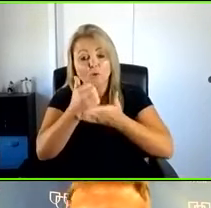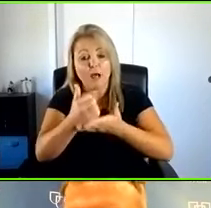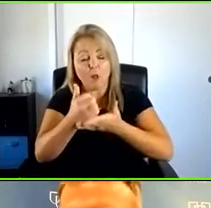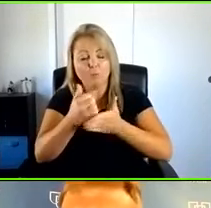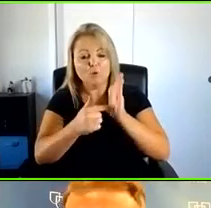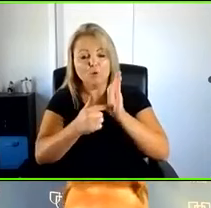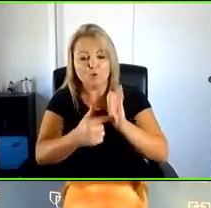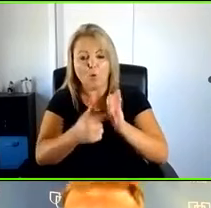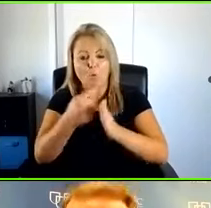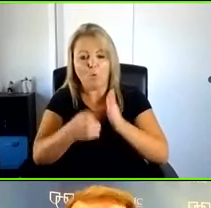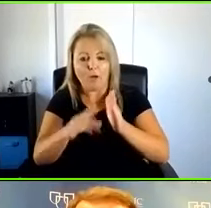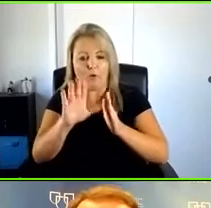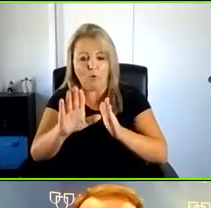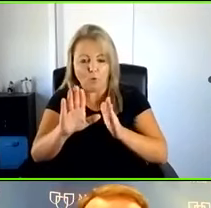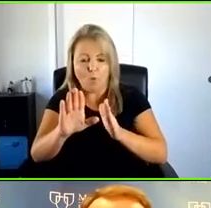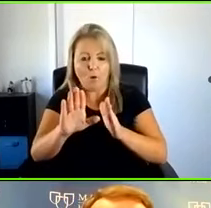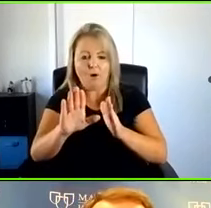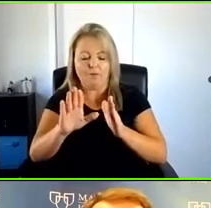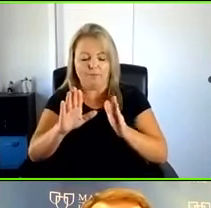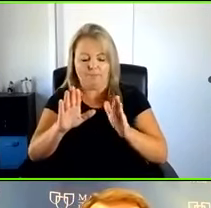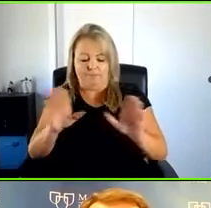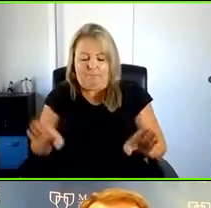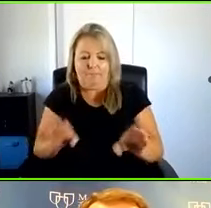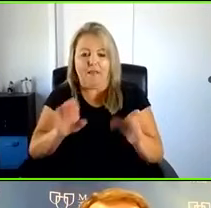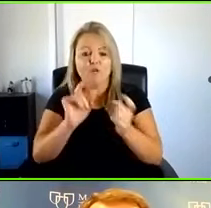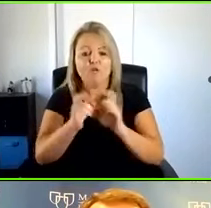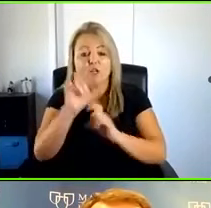behavior changes should be.